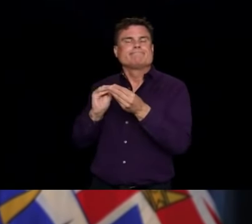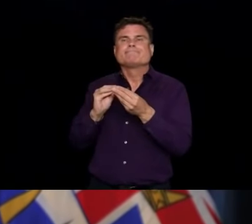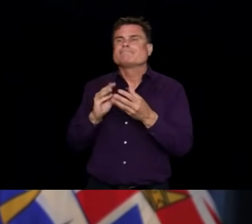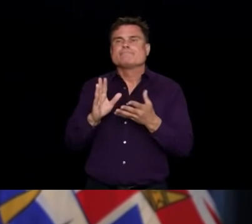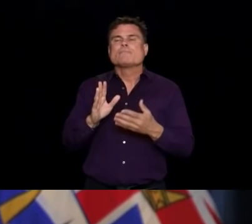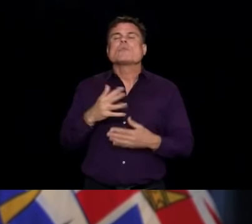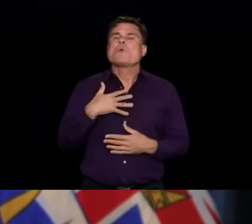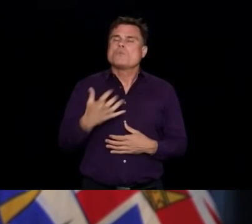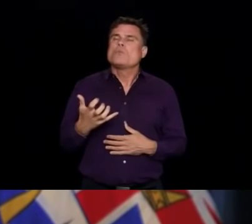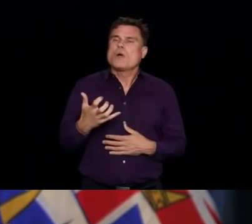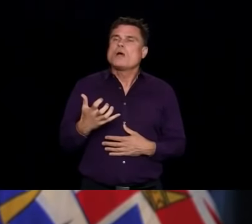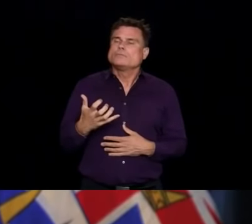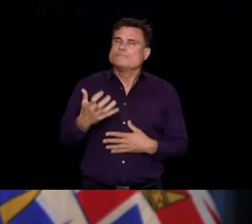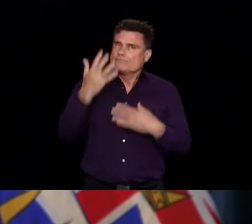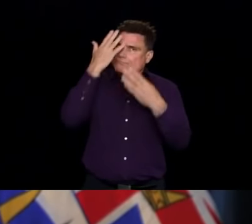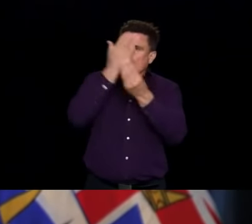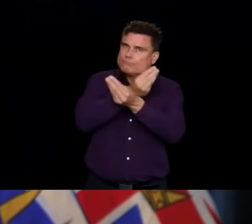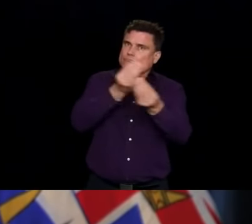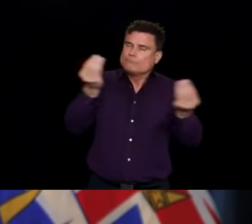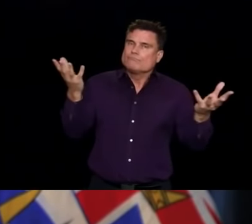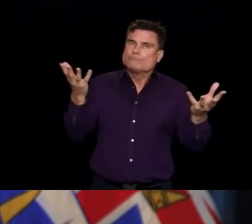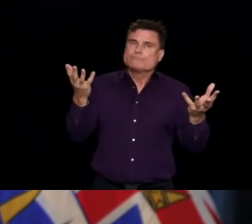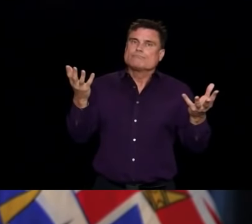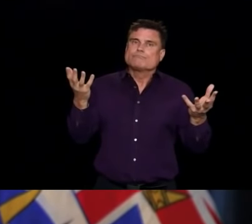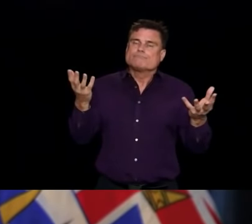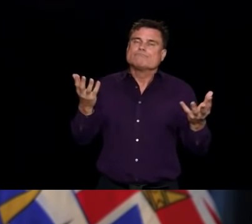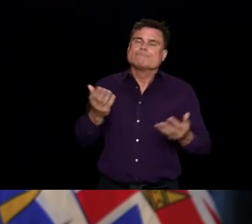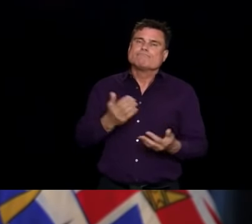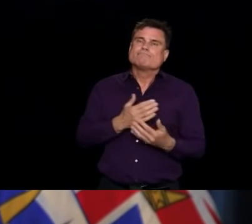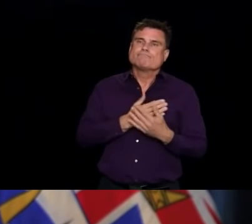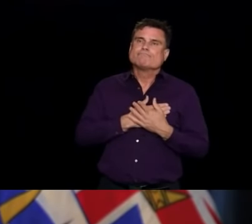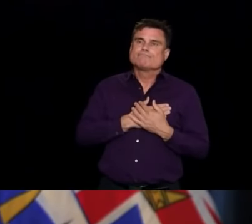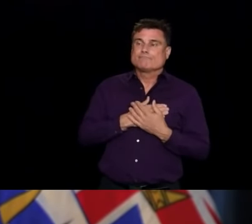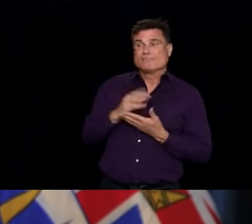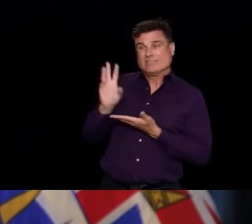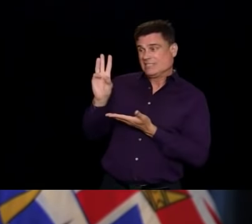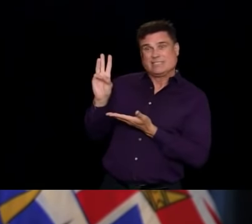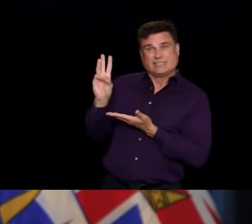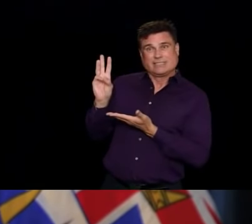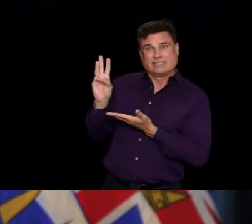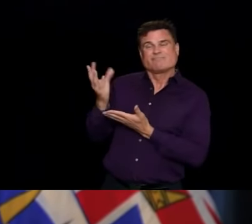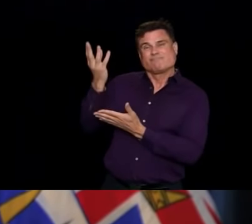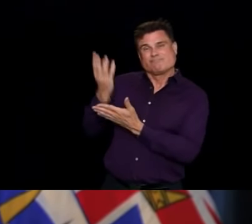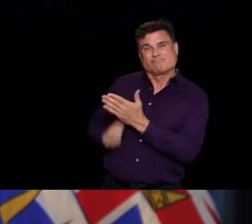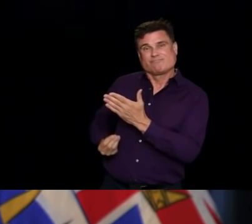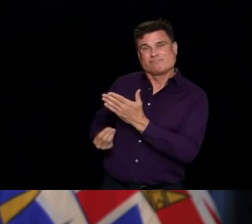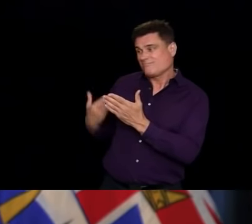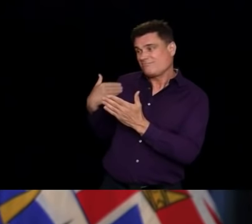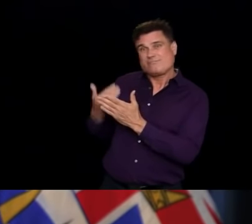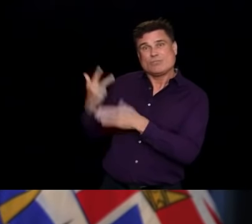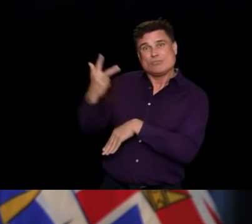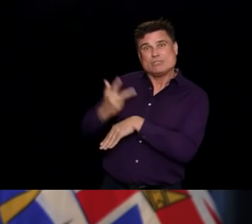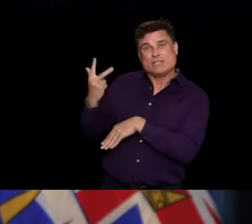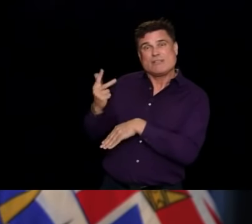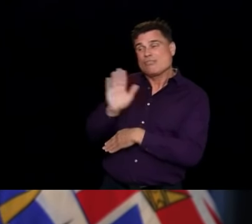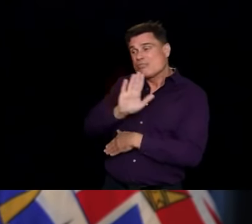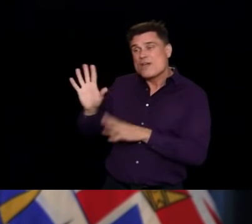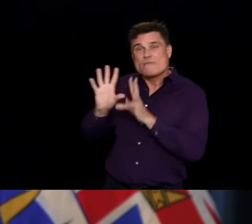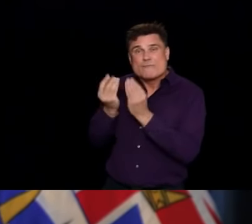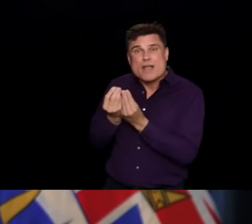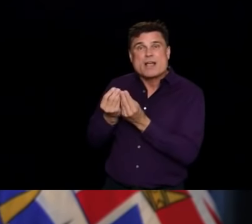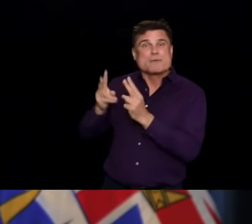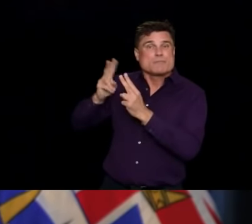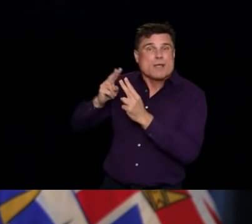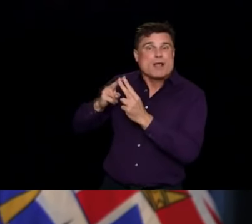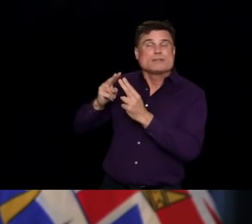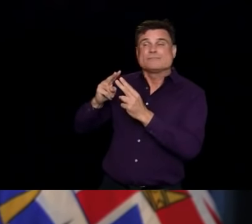those, particularly the families of the people who have passed away over the last few days. As always, this is such a challenging time